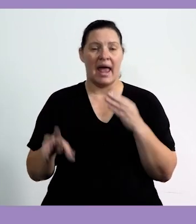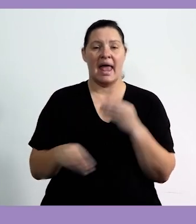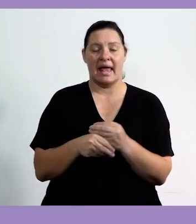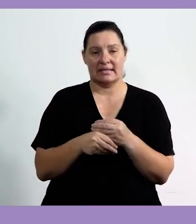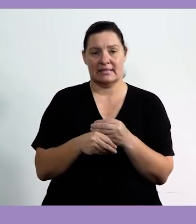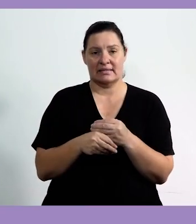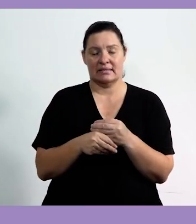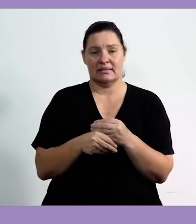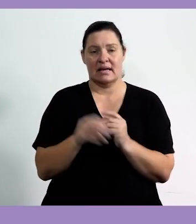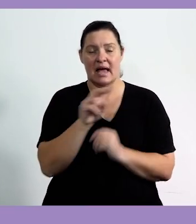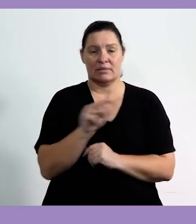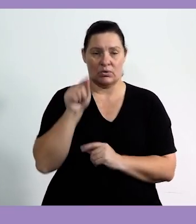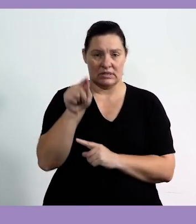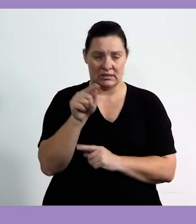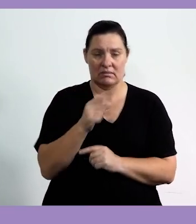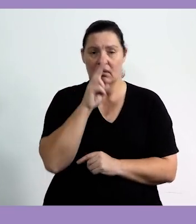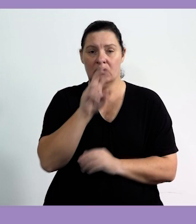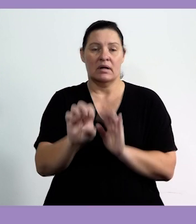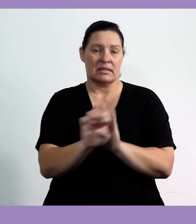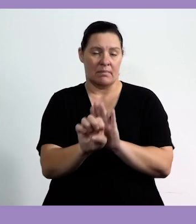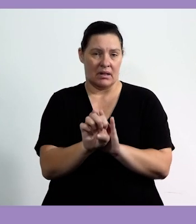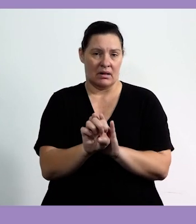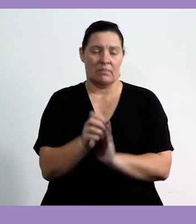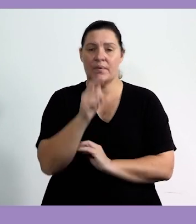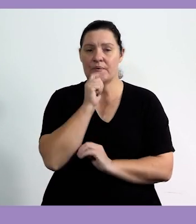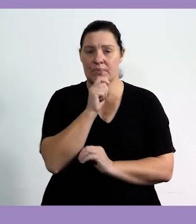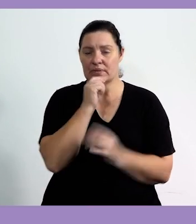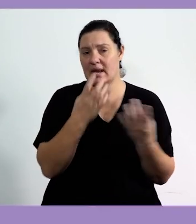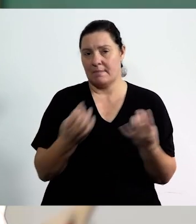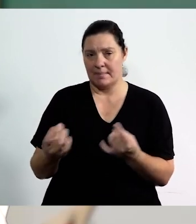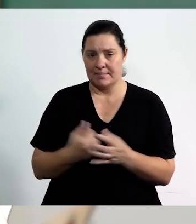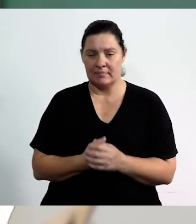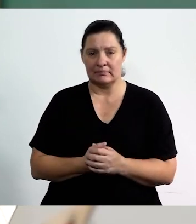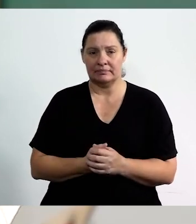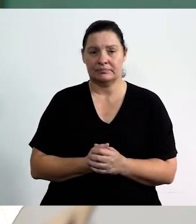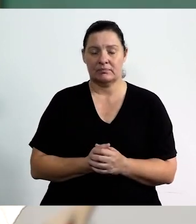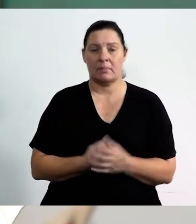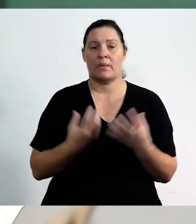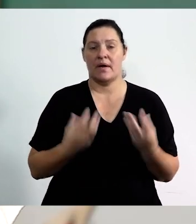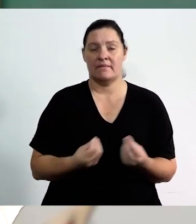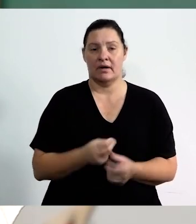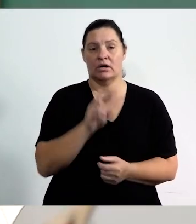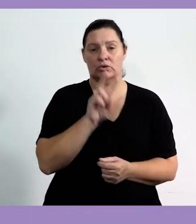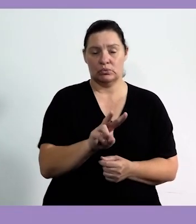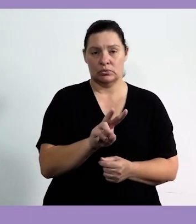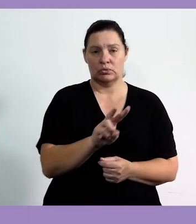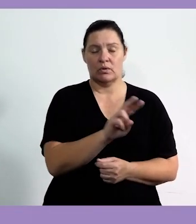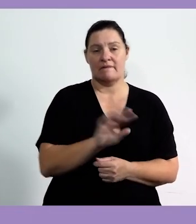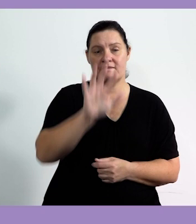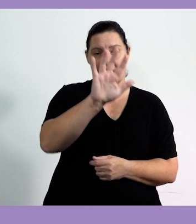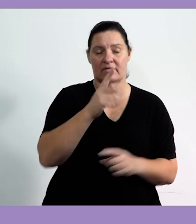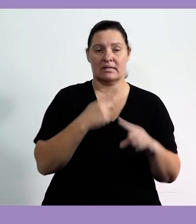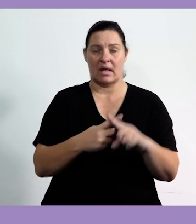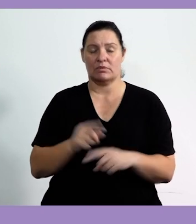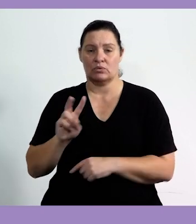to add the exponents. Let's look at an example where we are using numbers. We have here 2 to the